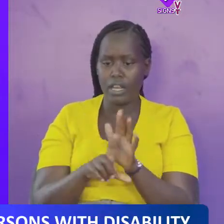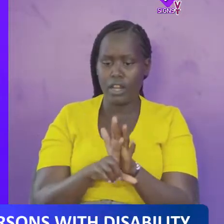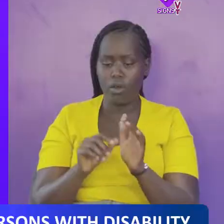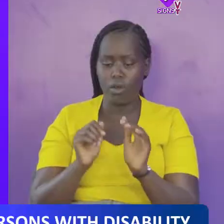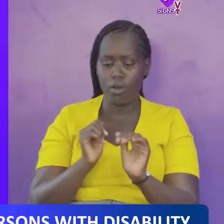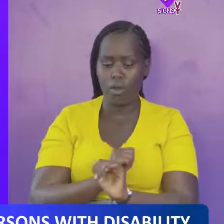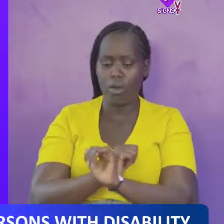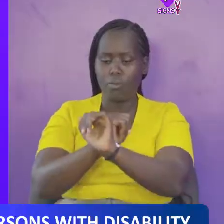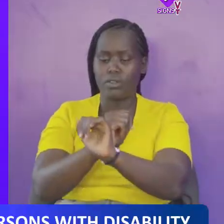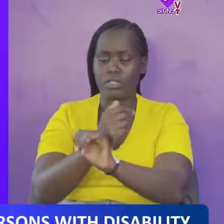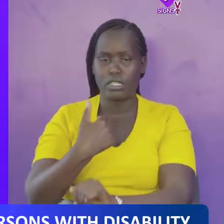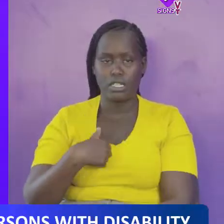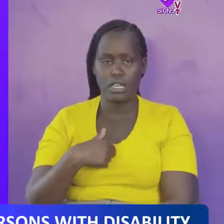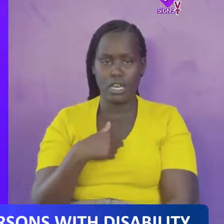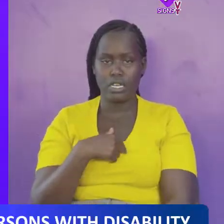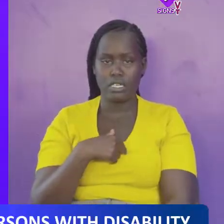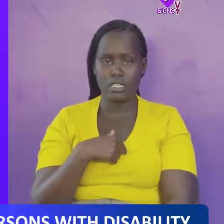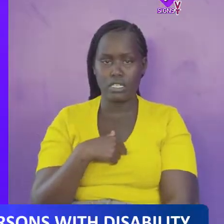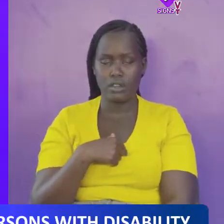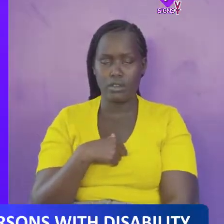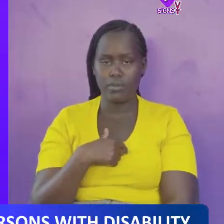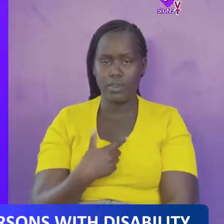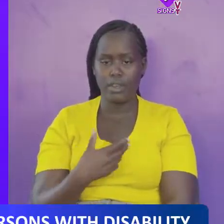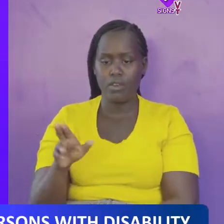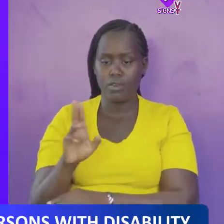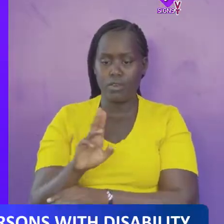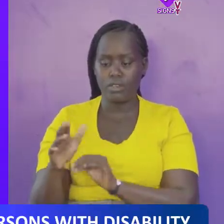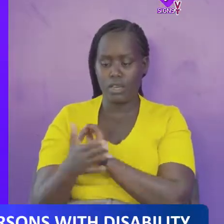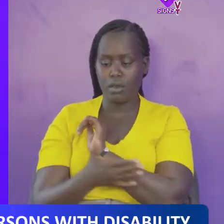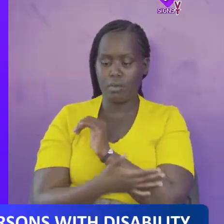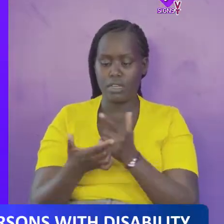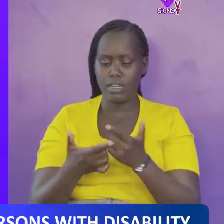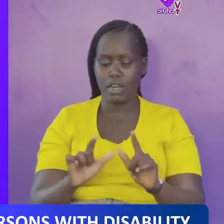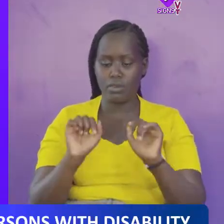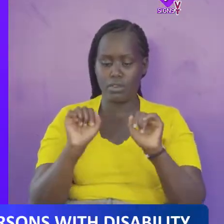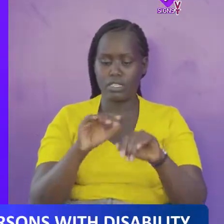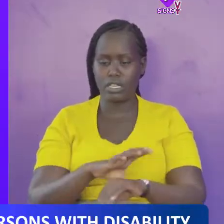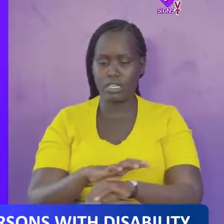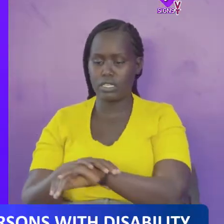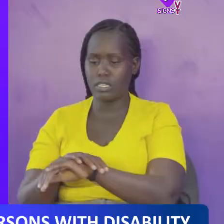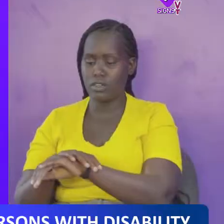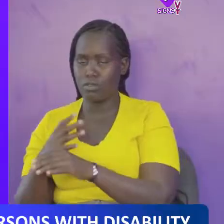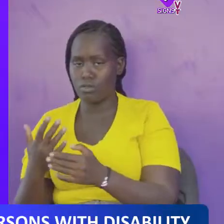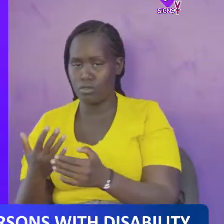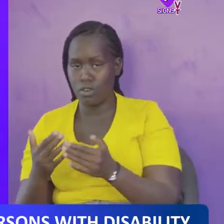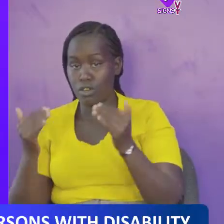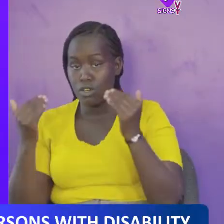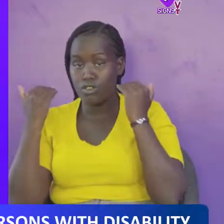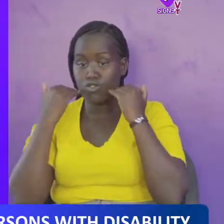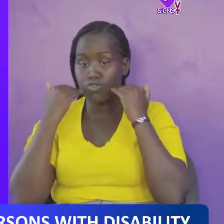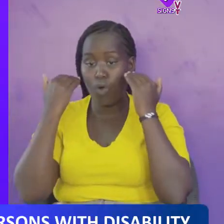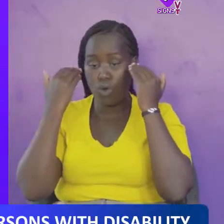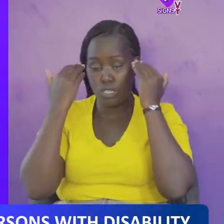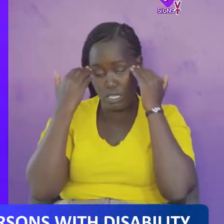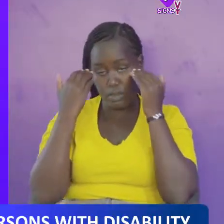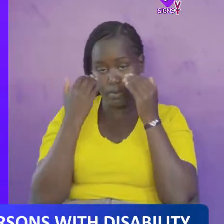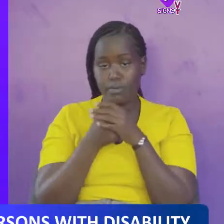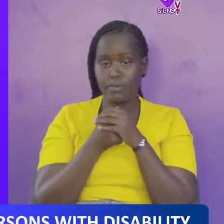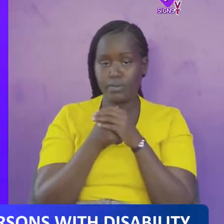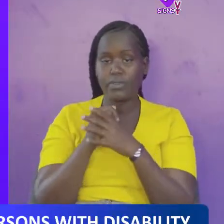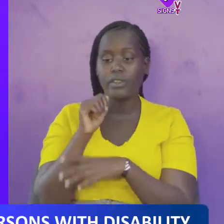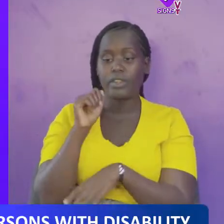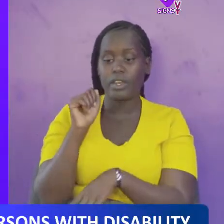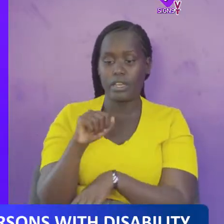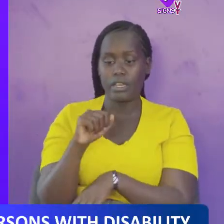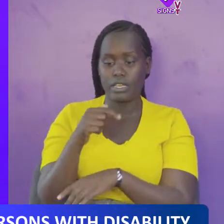If you abuse me, use the bad language on me, Right. I can take you, to court. Right. Yeah. So we